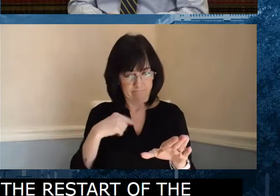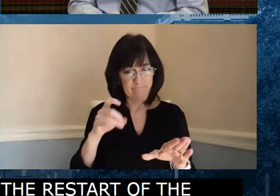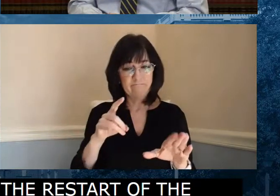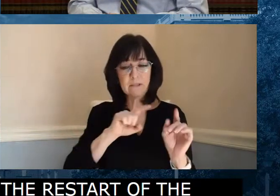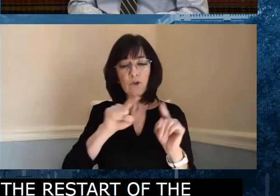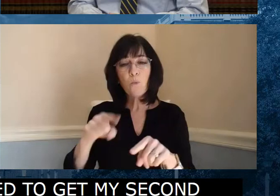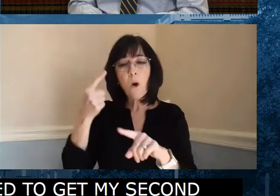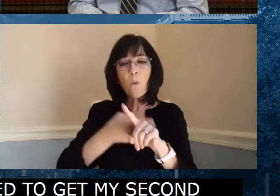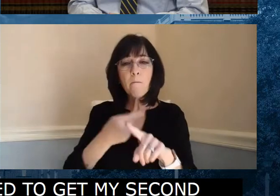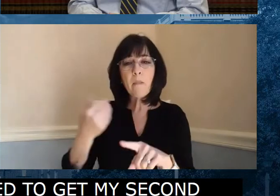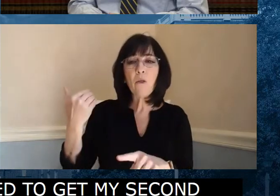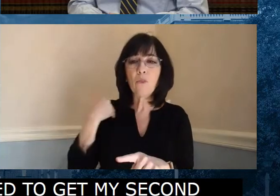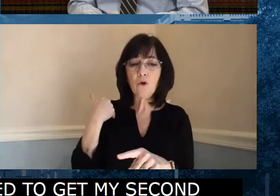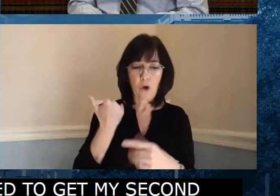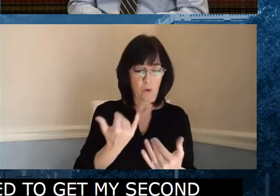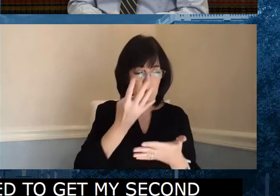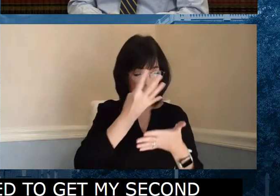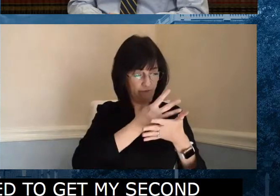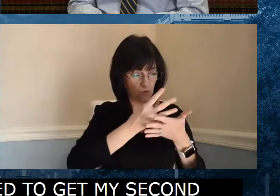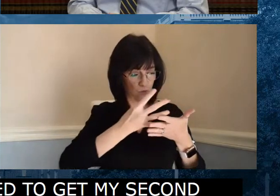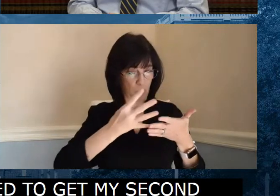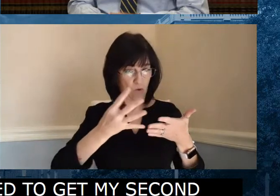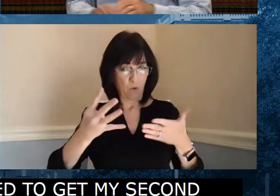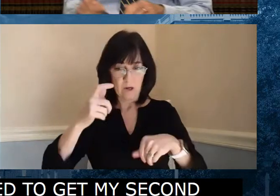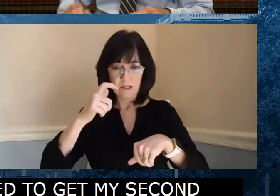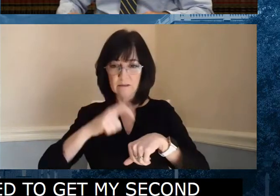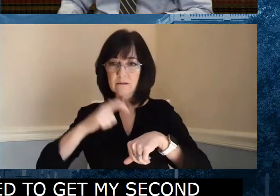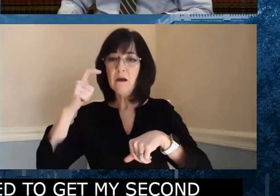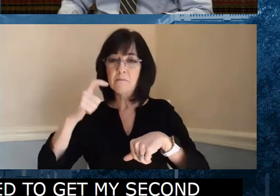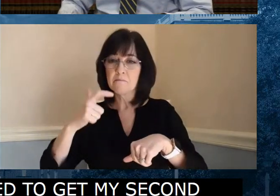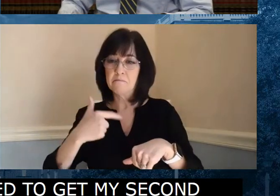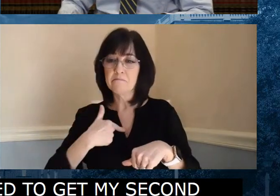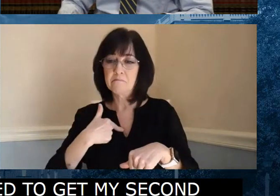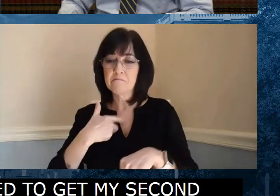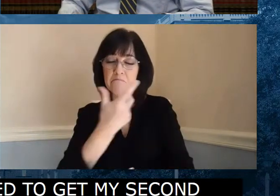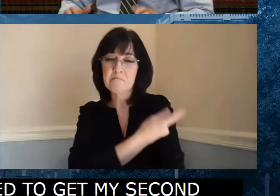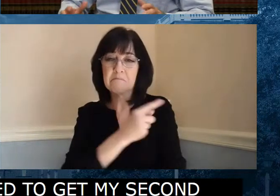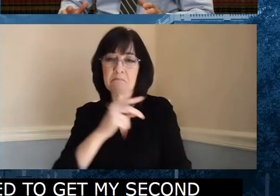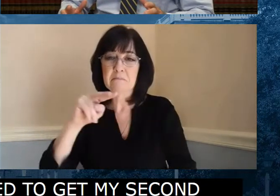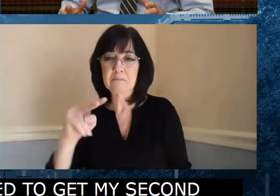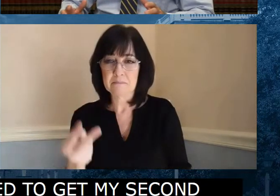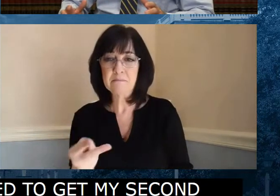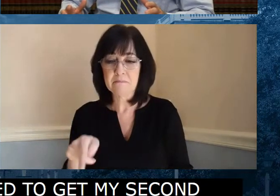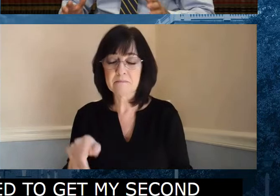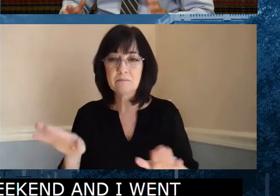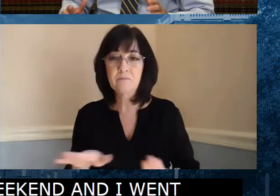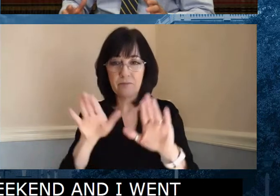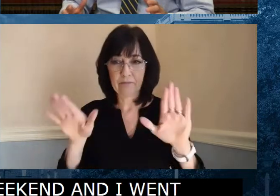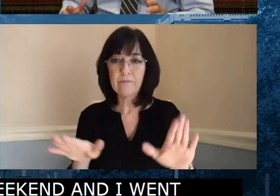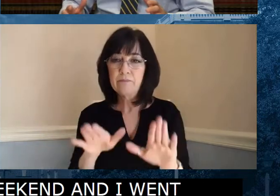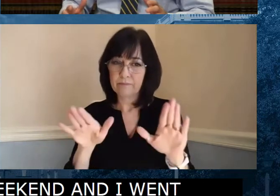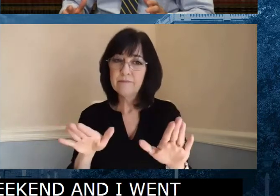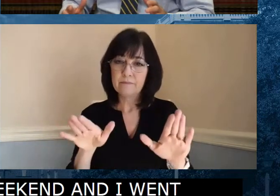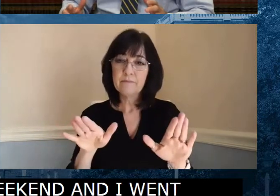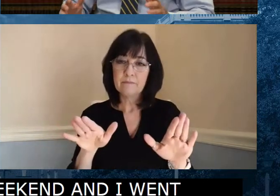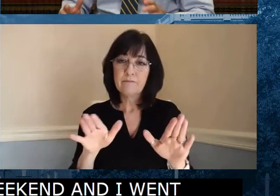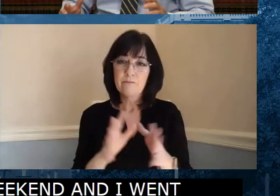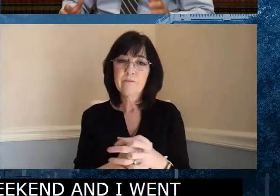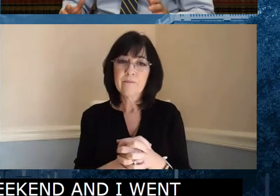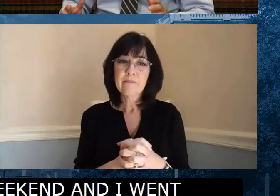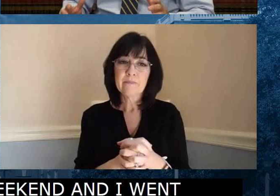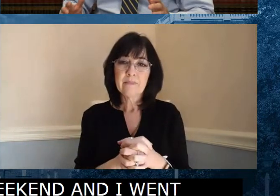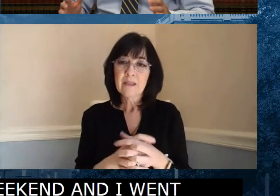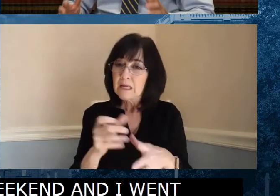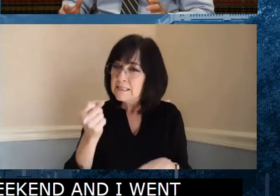went very smoothly, and would expect the same on Sunday. We do still have to lean into the spread